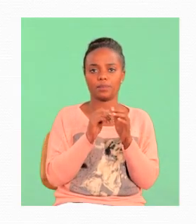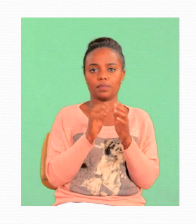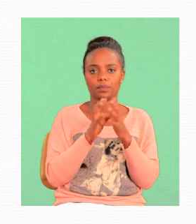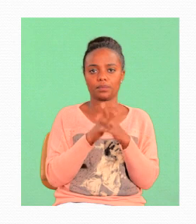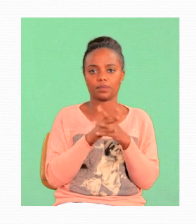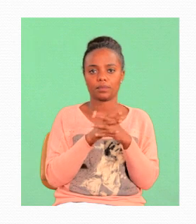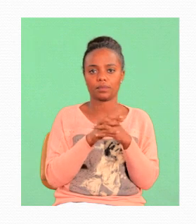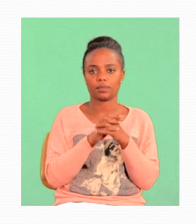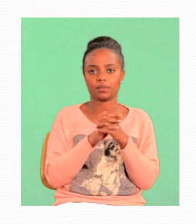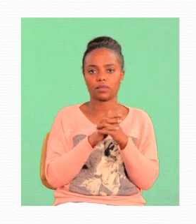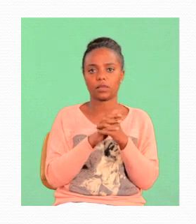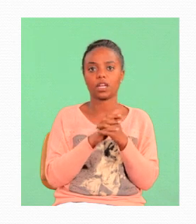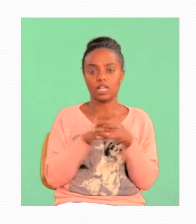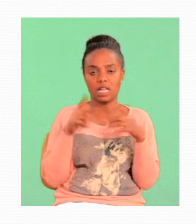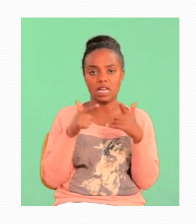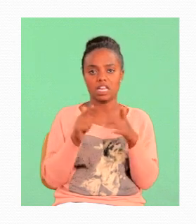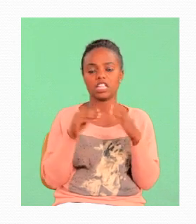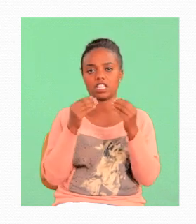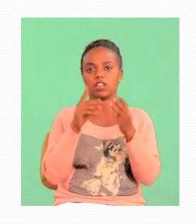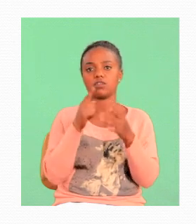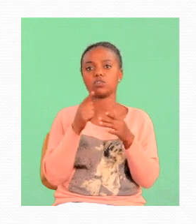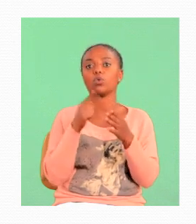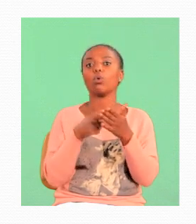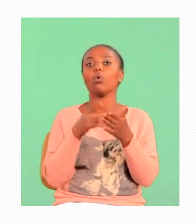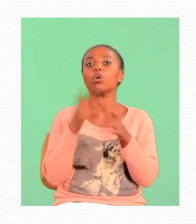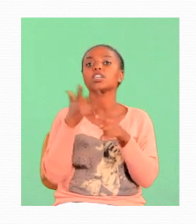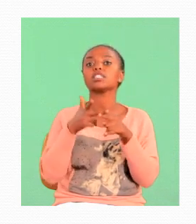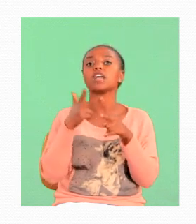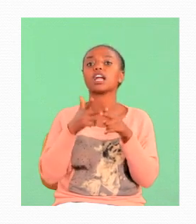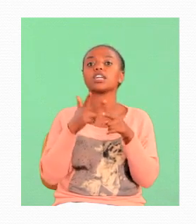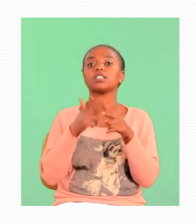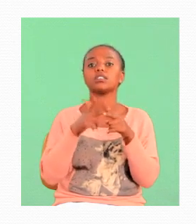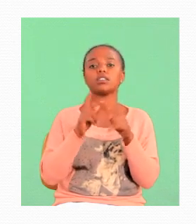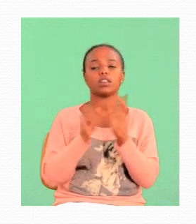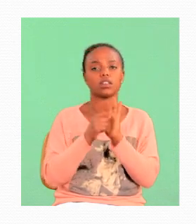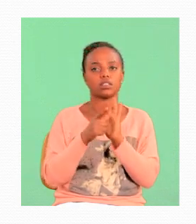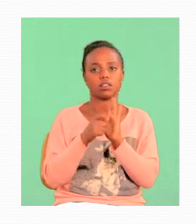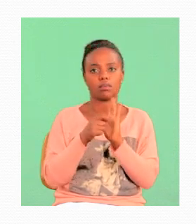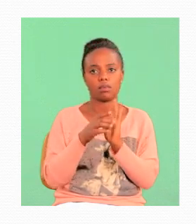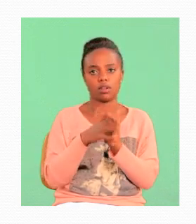one-to-one. Let me give you third example here.